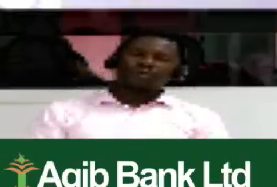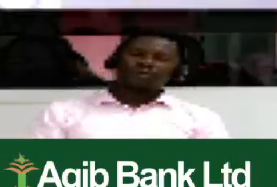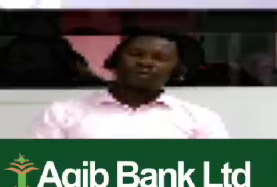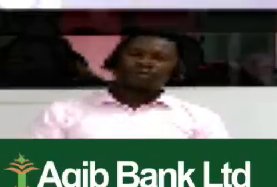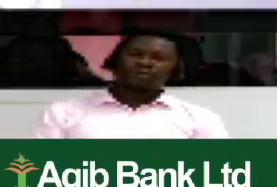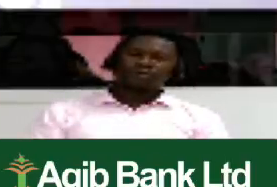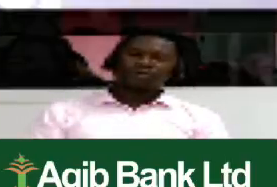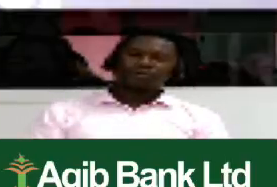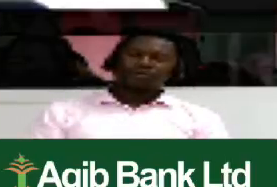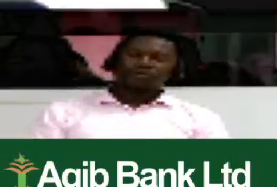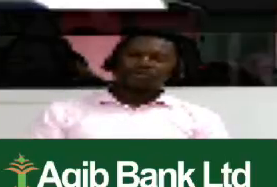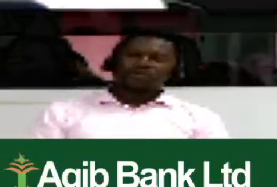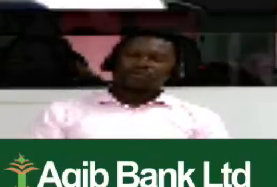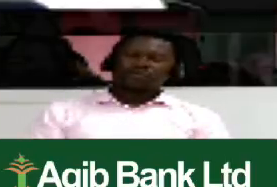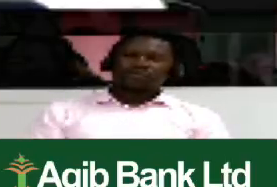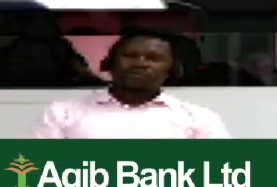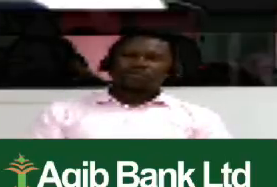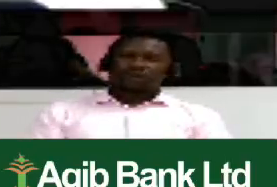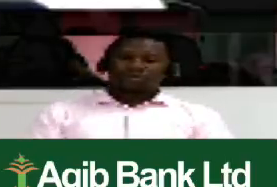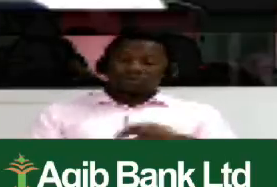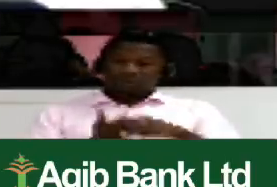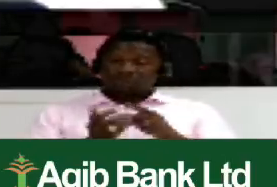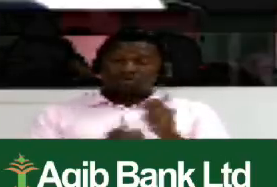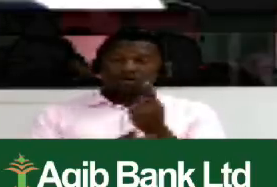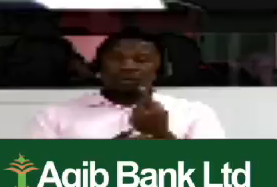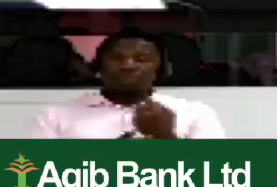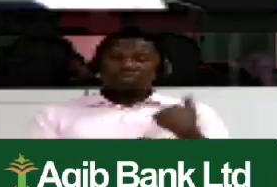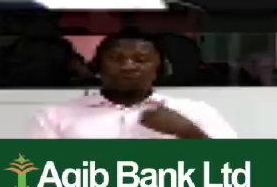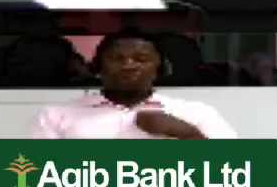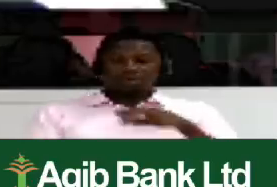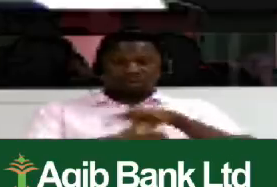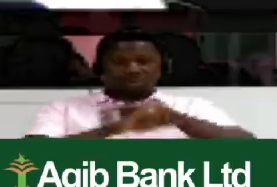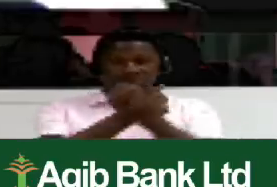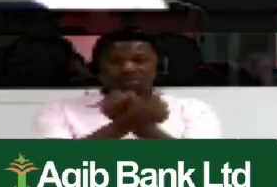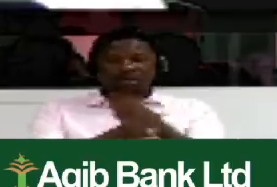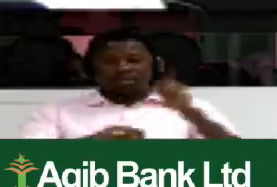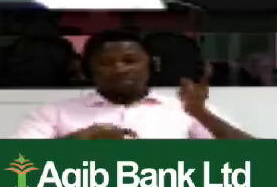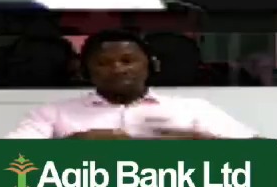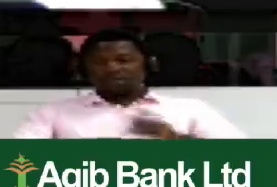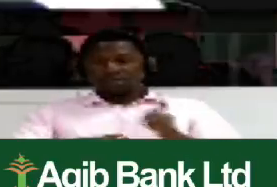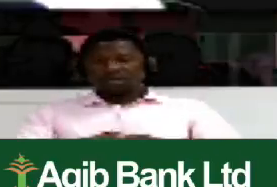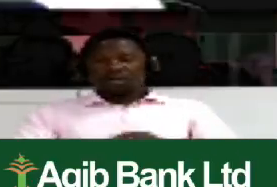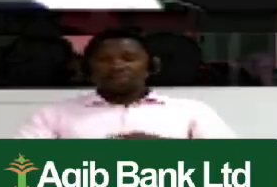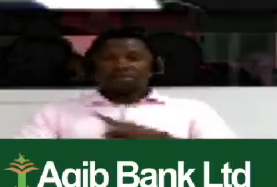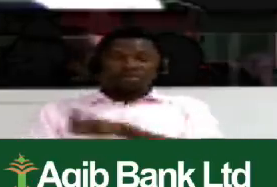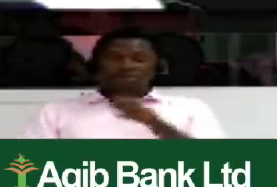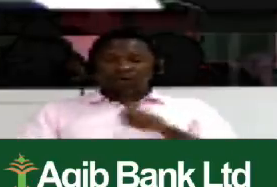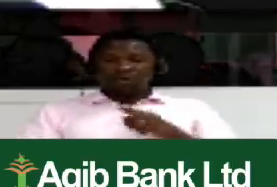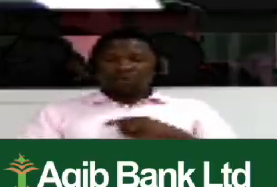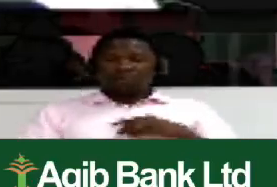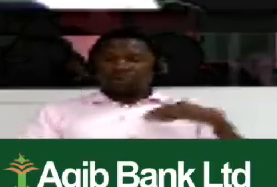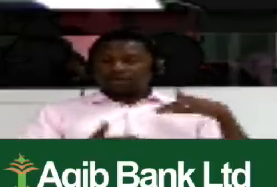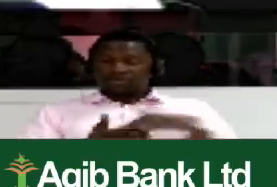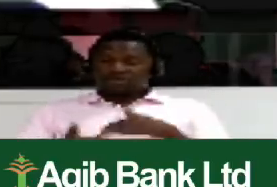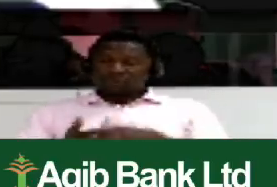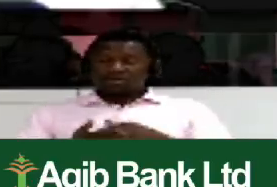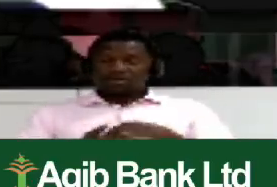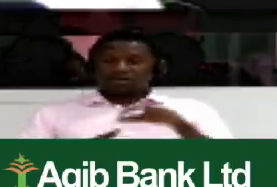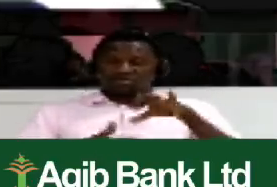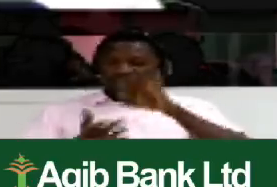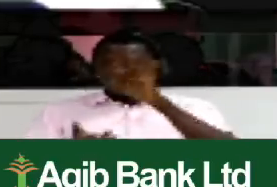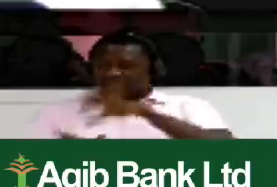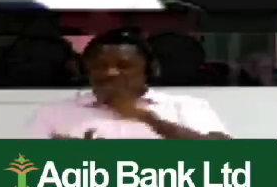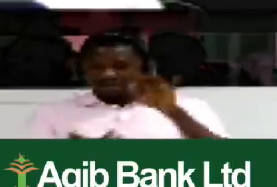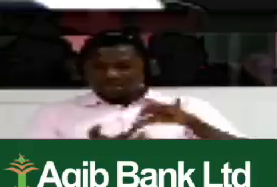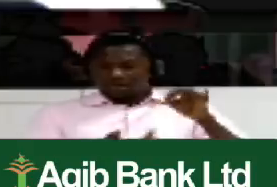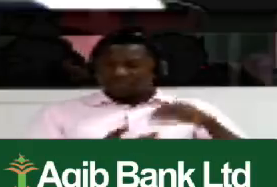So essentially, not only were people arrested and beaten, they were also forced to pick up litter from around